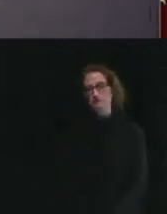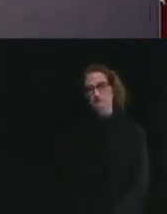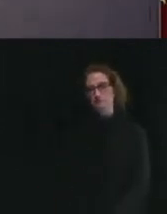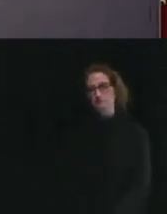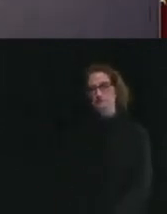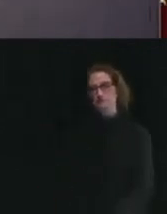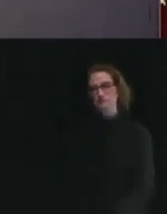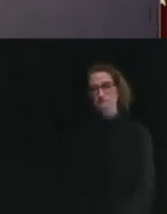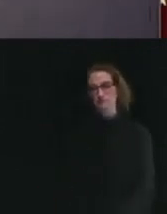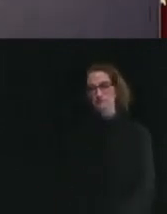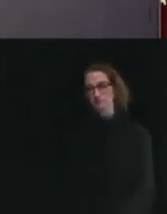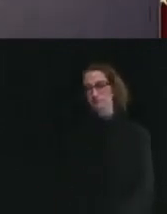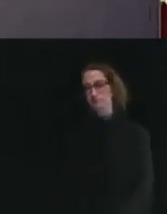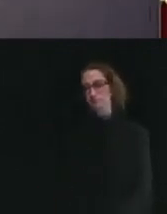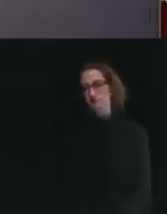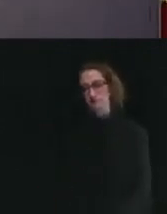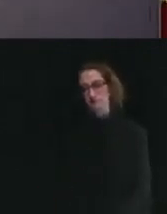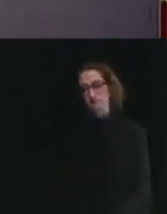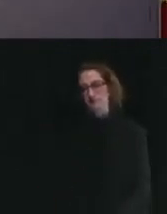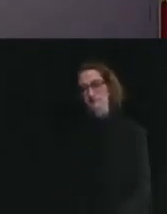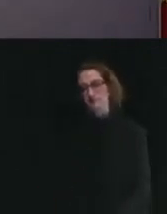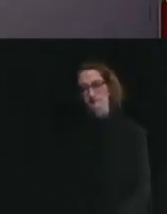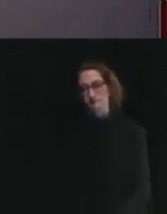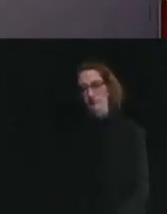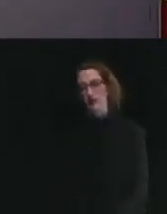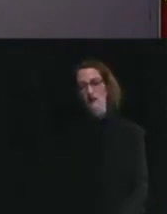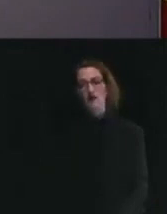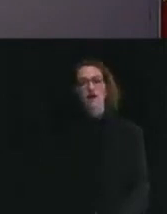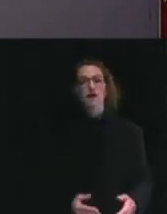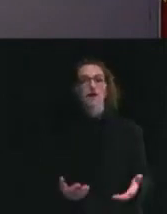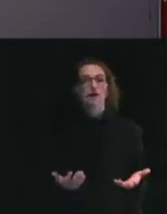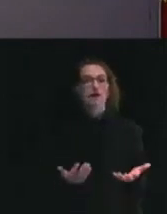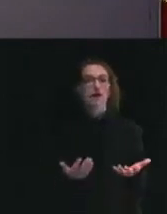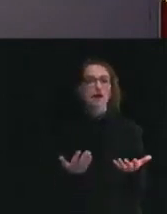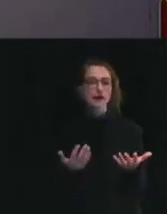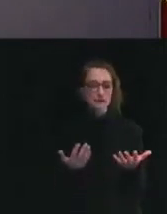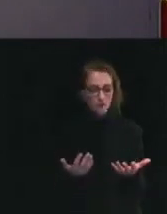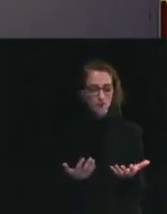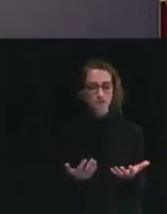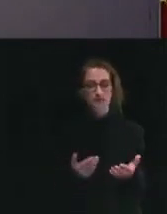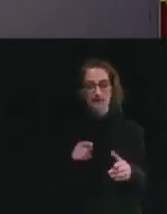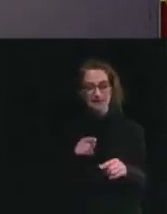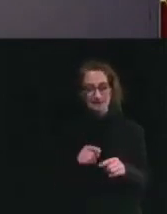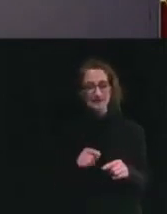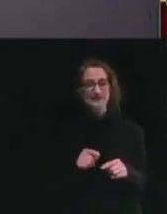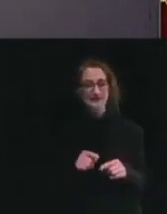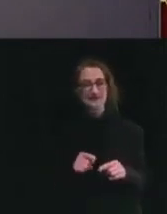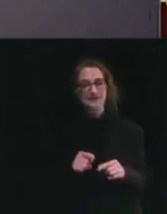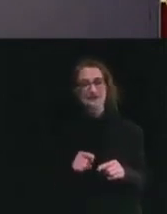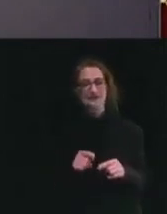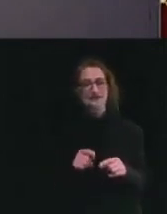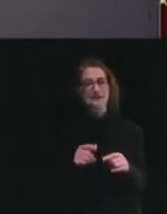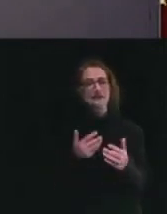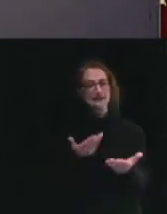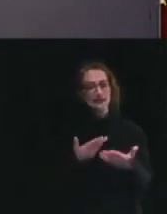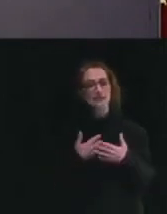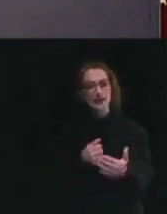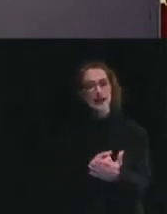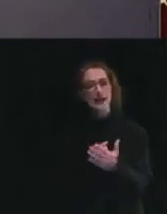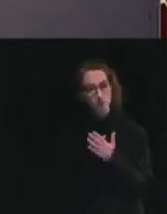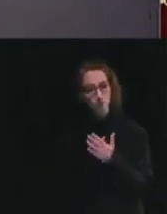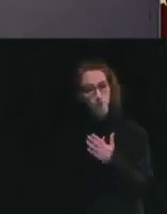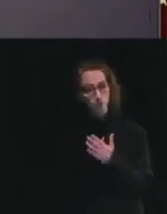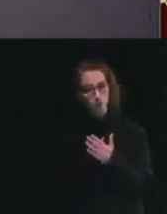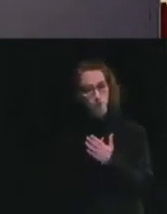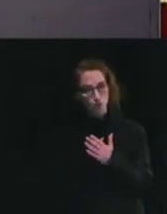But could also be in a completely different field. What does this image mean? Well, we definitely